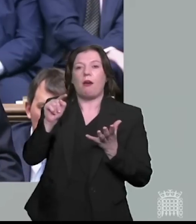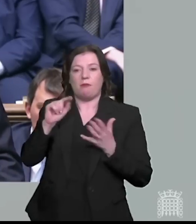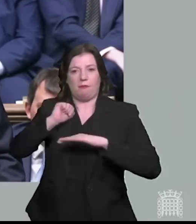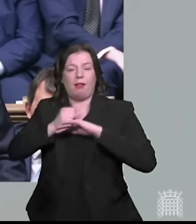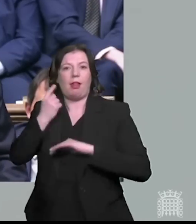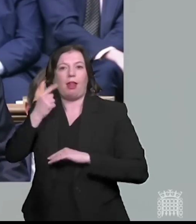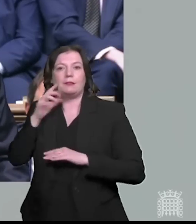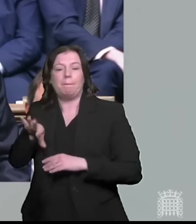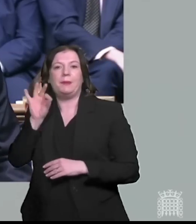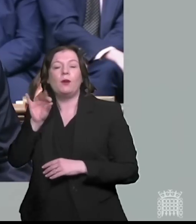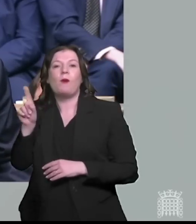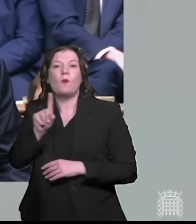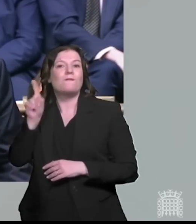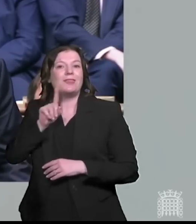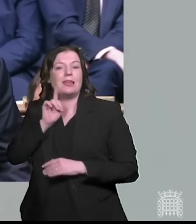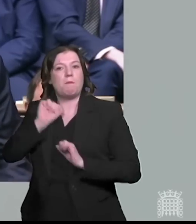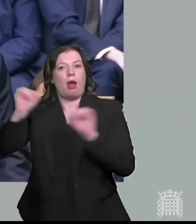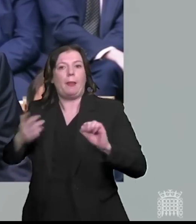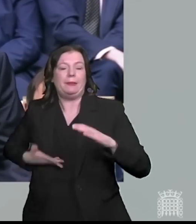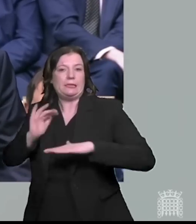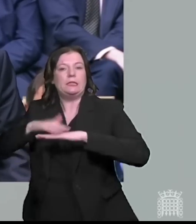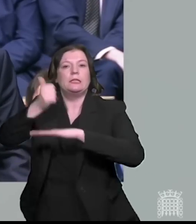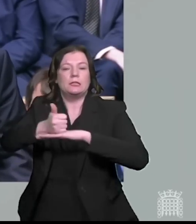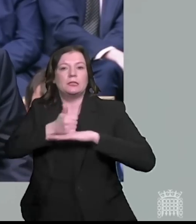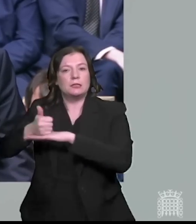place in the world for female entrepreneurs.